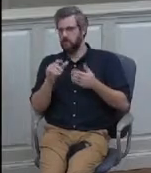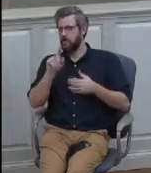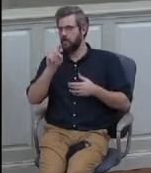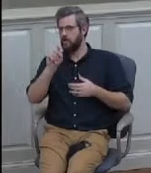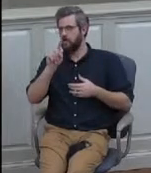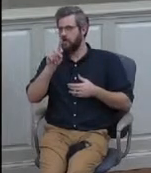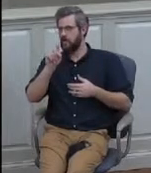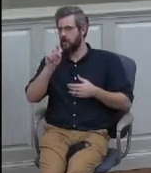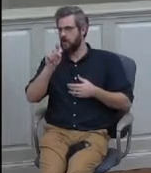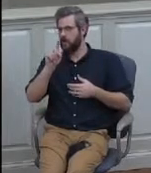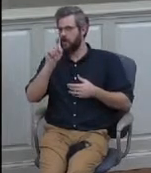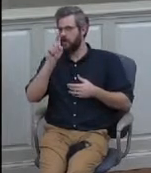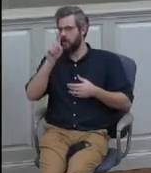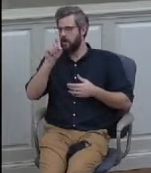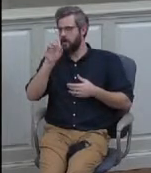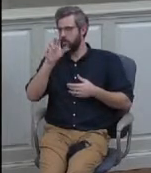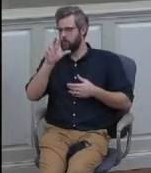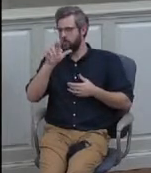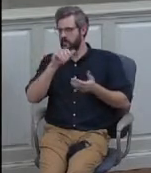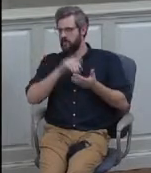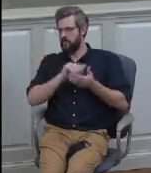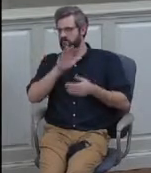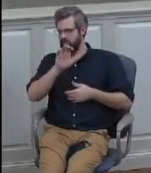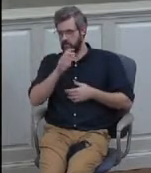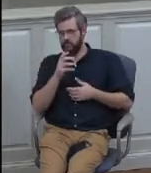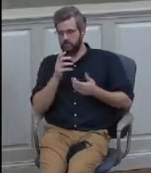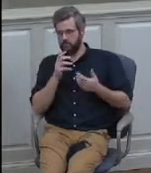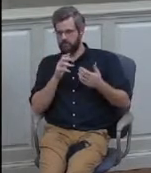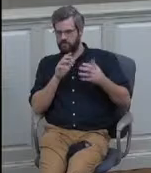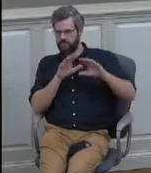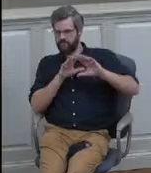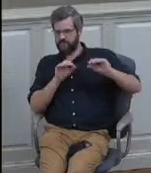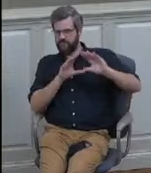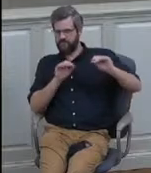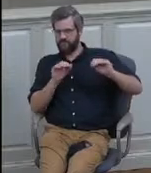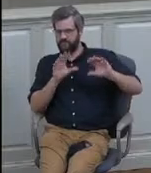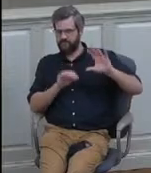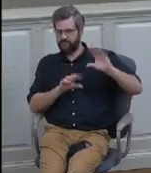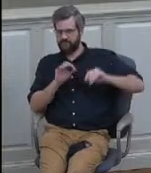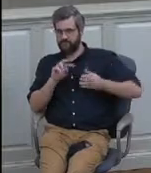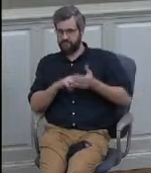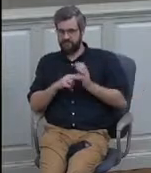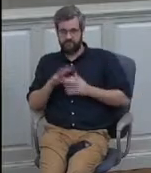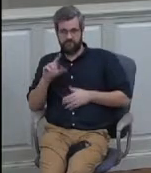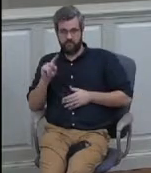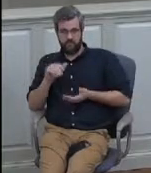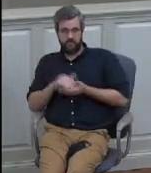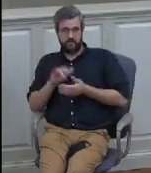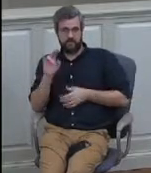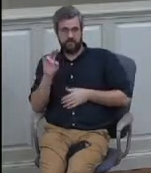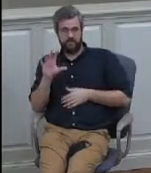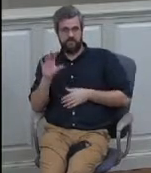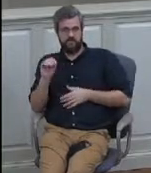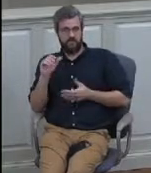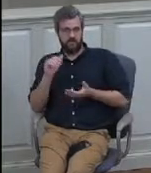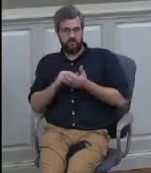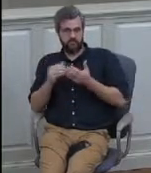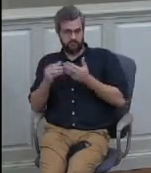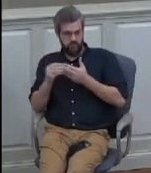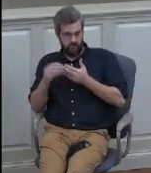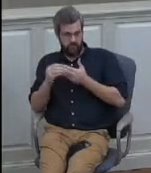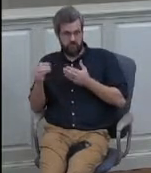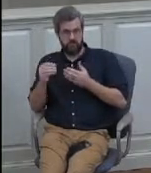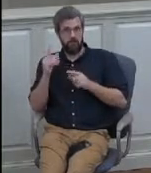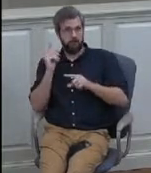$3,500, which they would match 50-50 with us, so the city would just be responsible for $51,750. Along with that, I got a